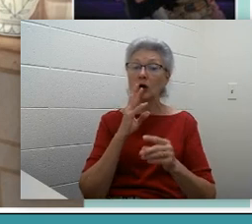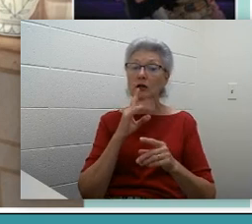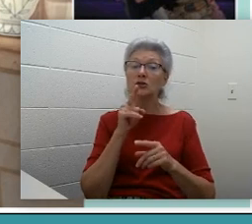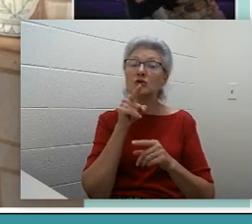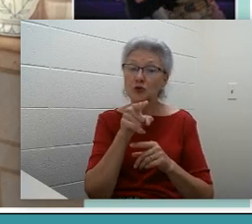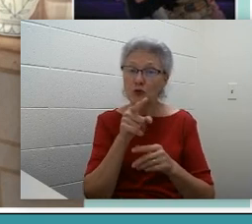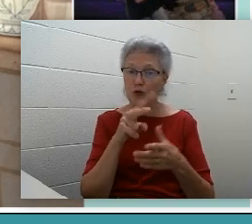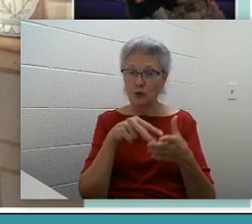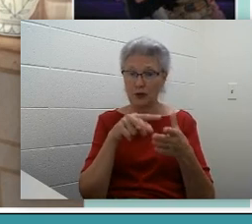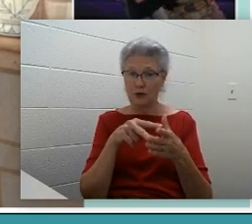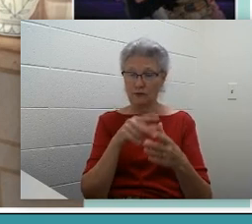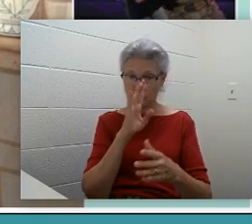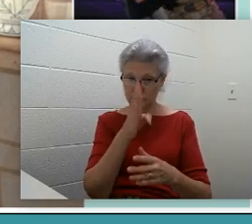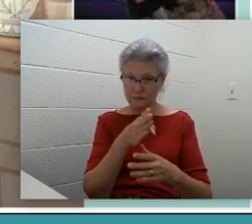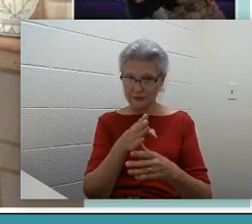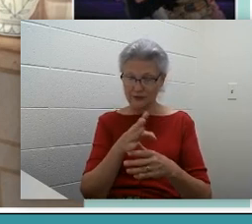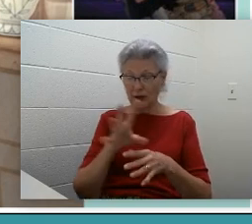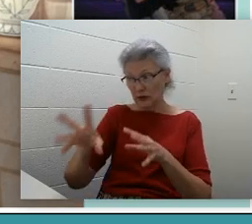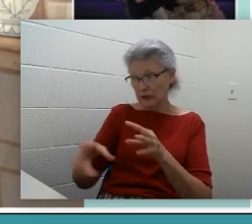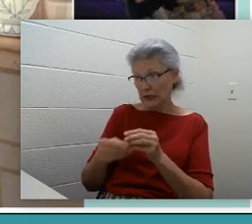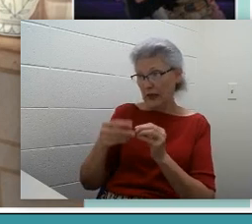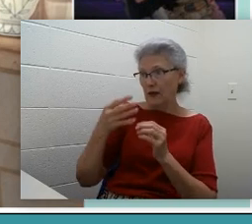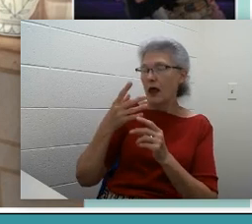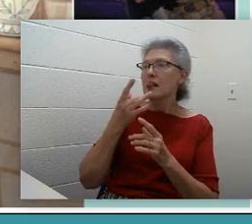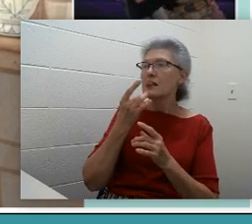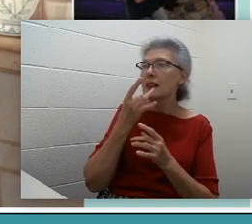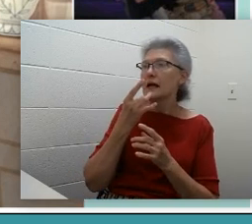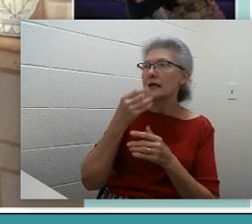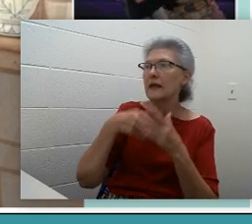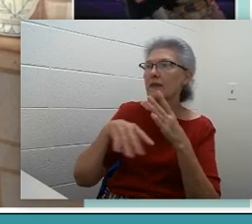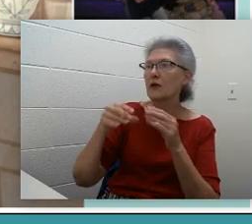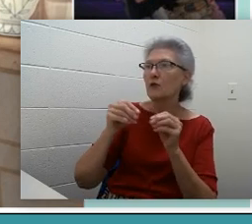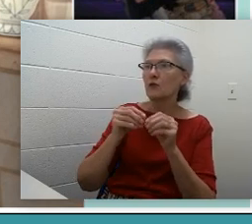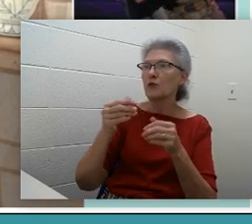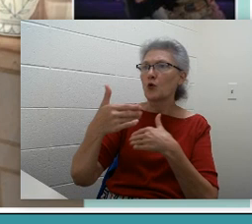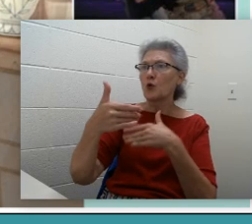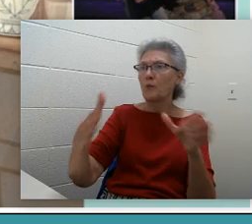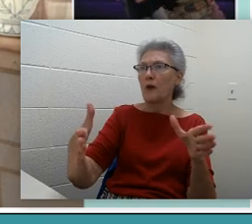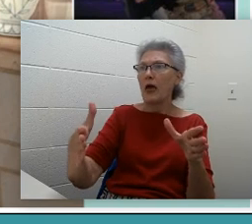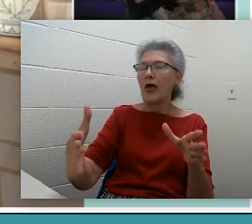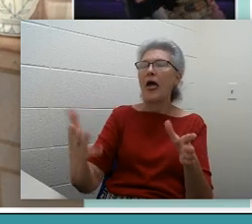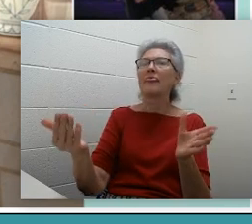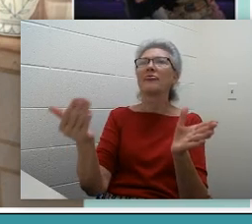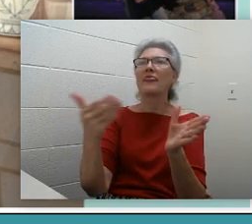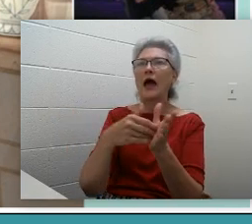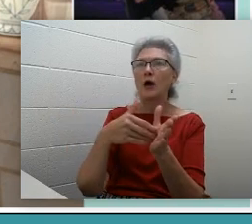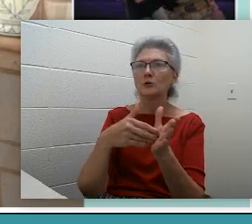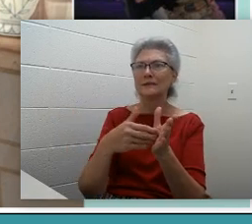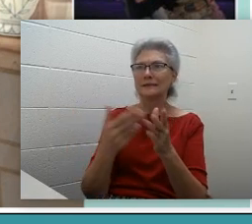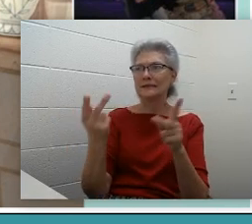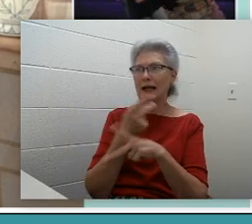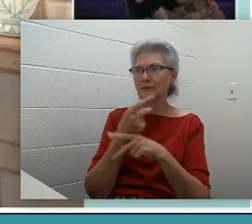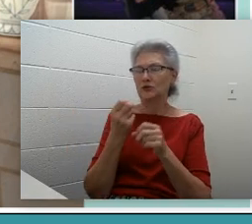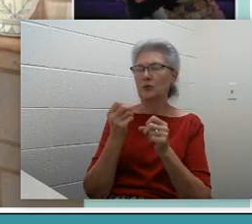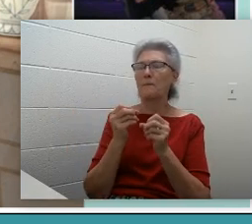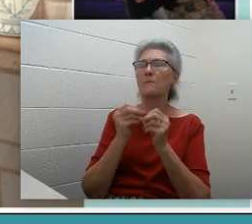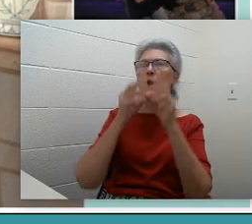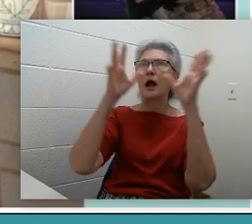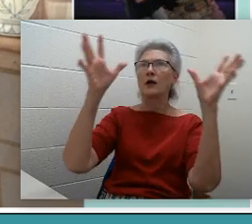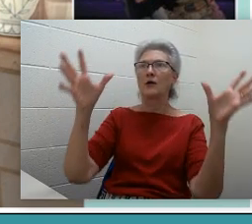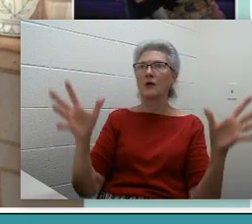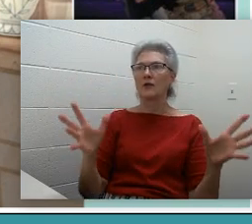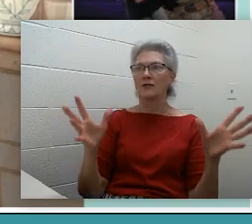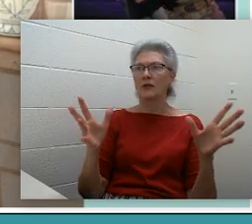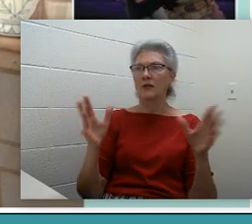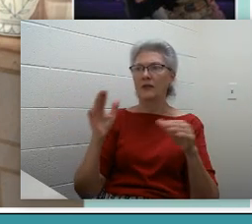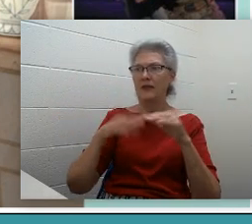There was another light in the room now, 1,000 times brighter than the night lights. And in the time we have taken to say